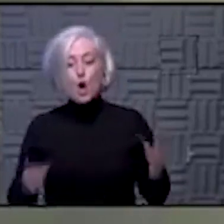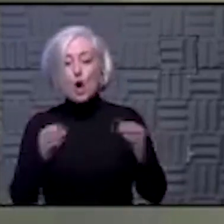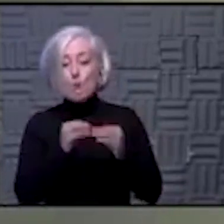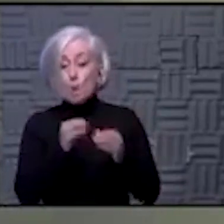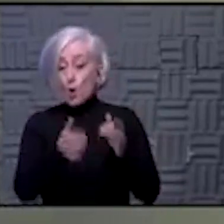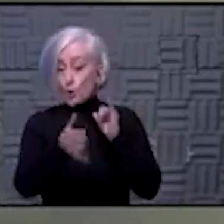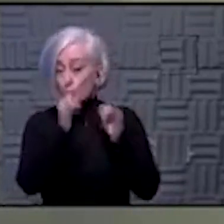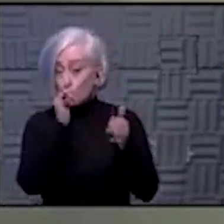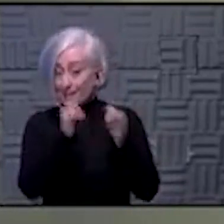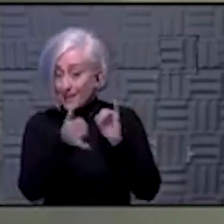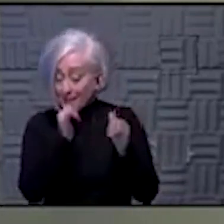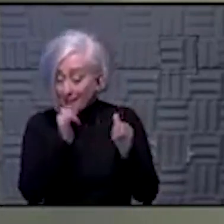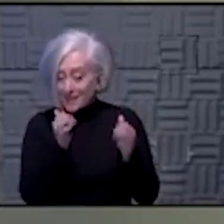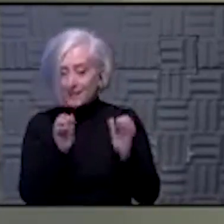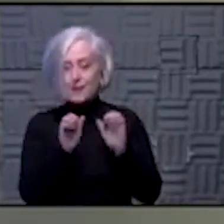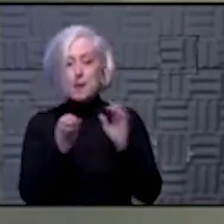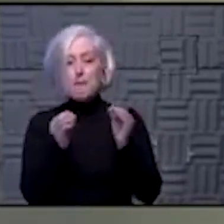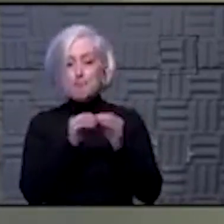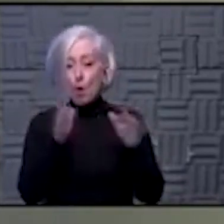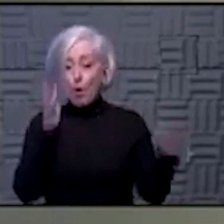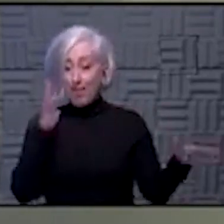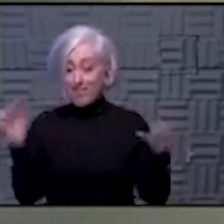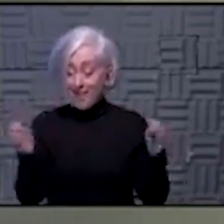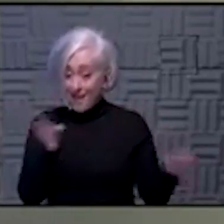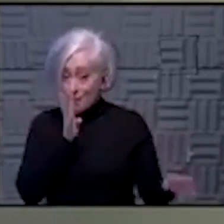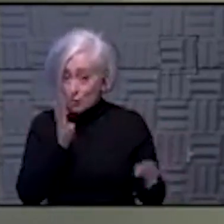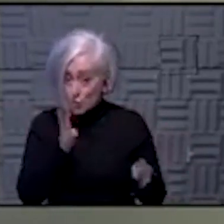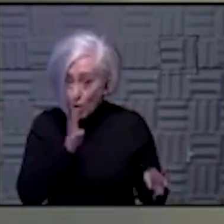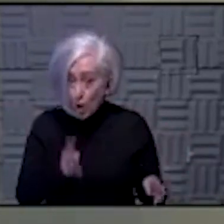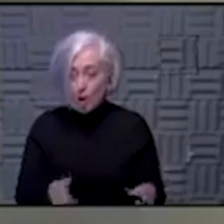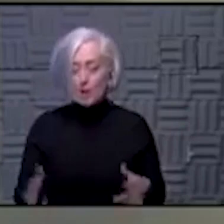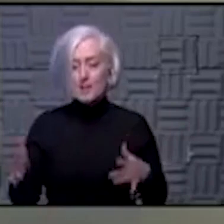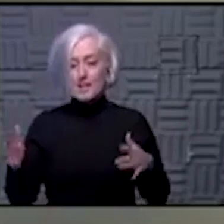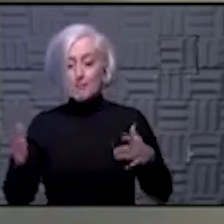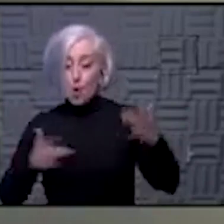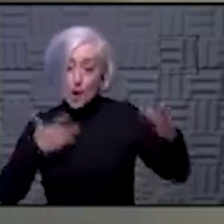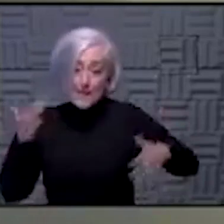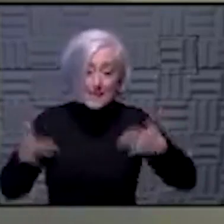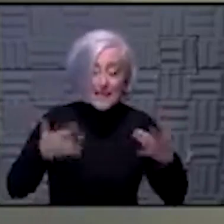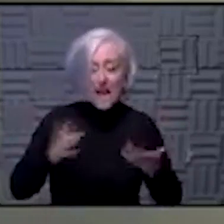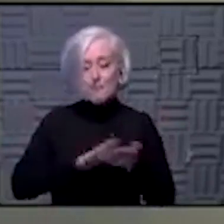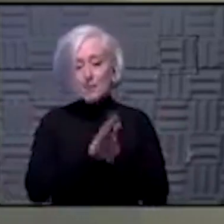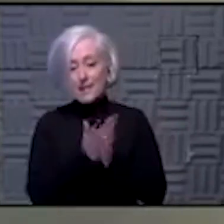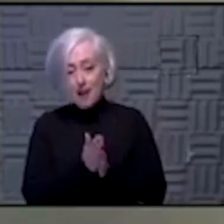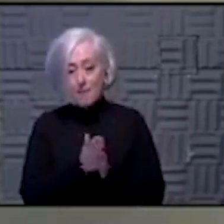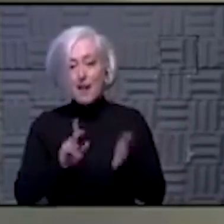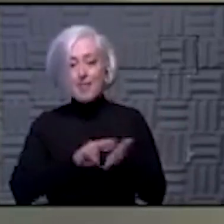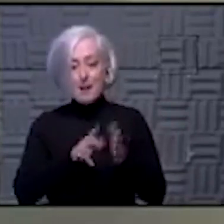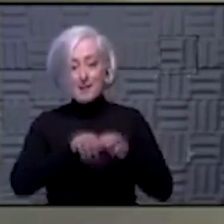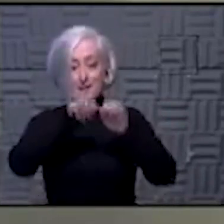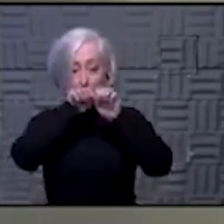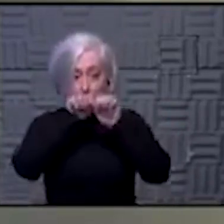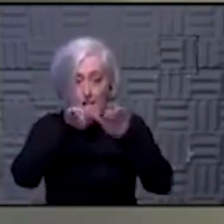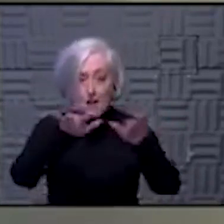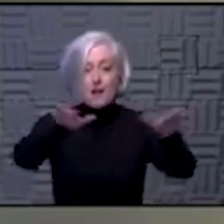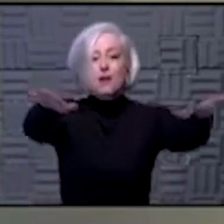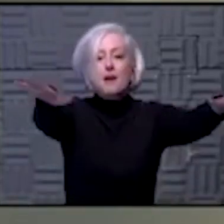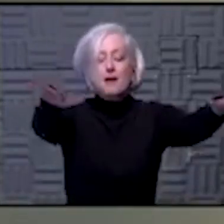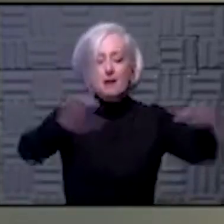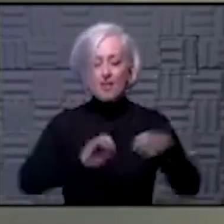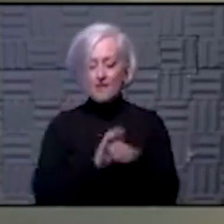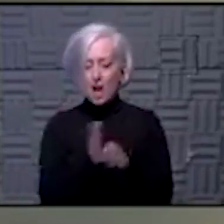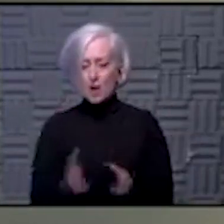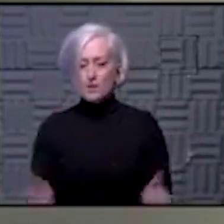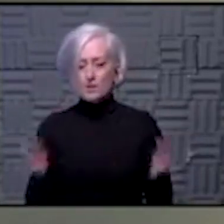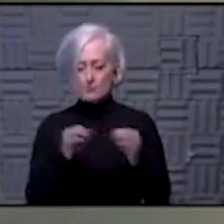little more boisterous, and so I probably expel, the virus, would expel the virus further. And so that's why